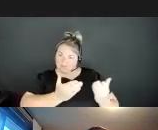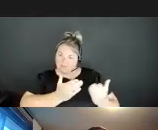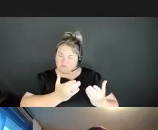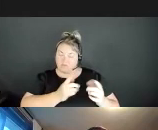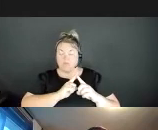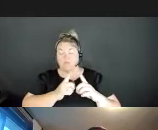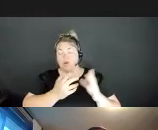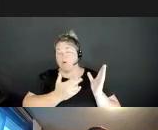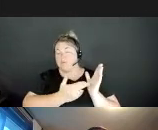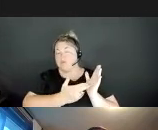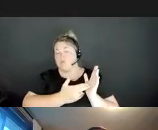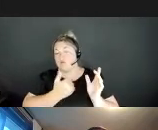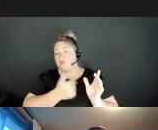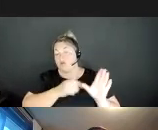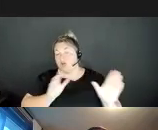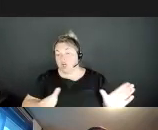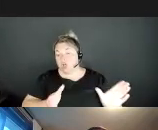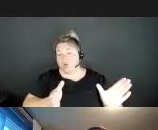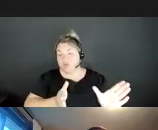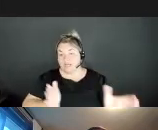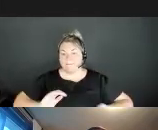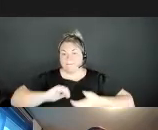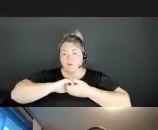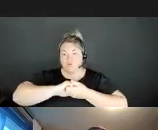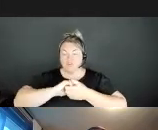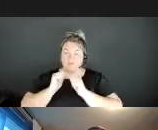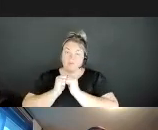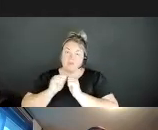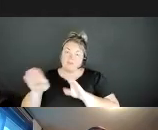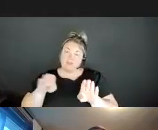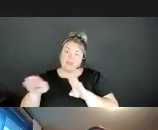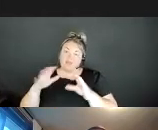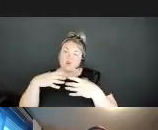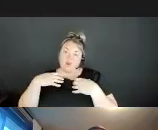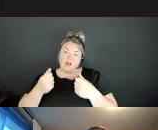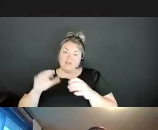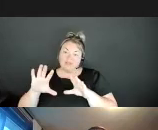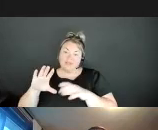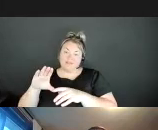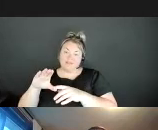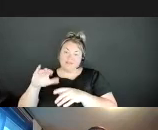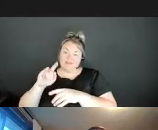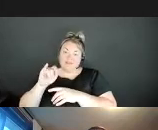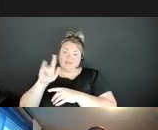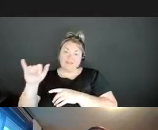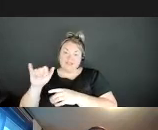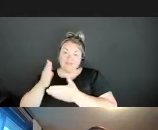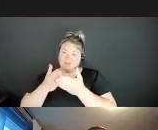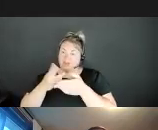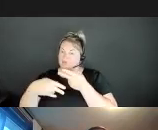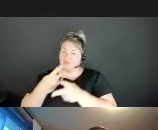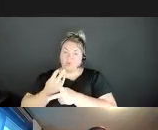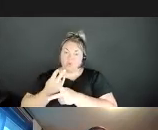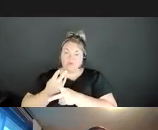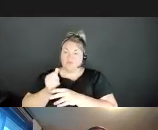make sure that we're encouraging a partnership with a behavioral health entity of some sort so that they can ensure that the